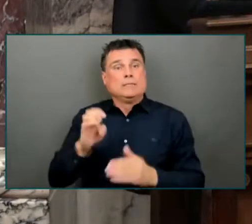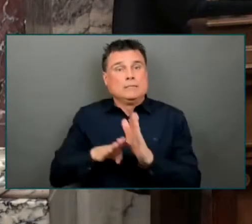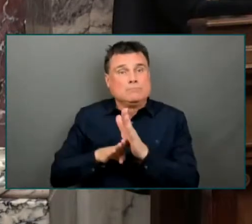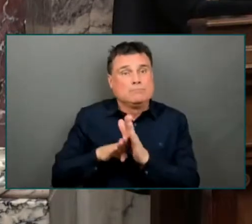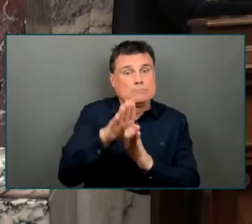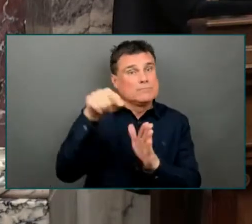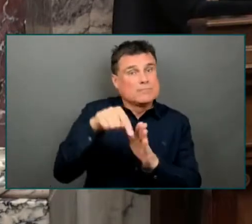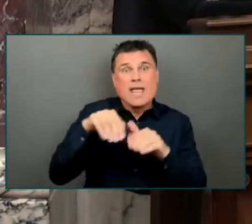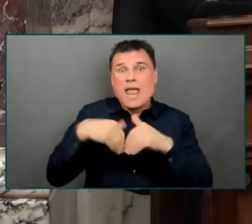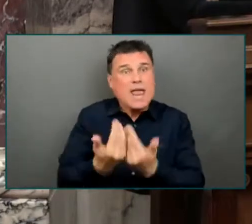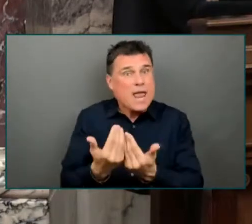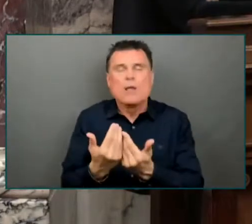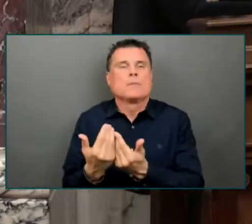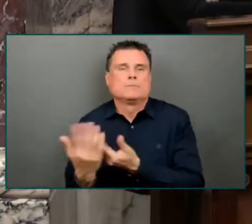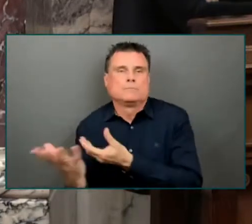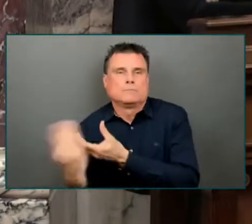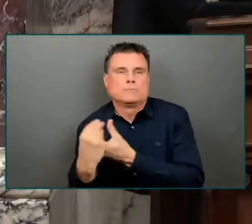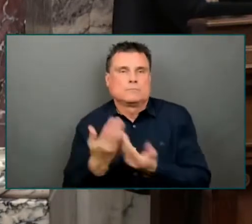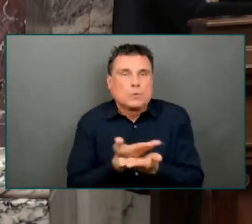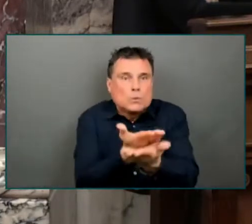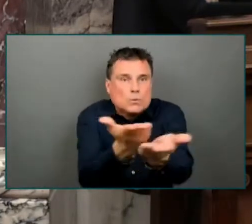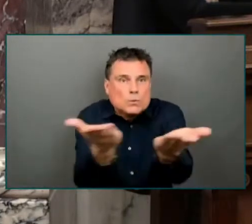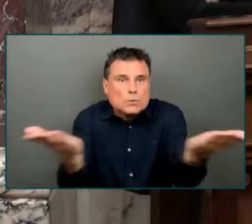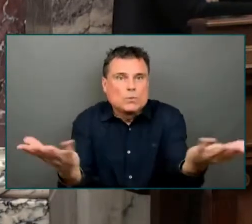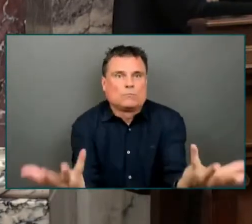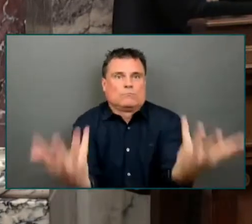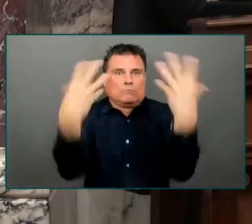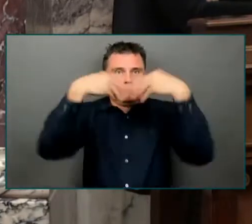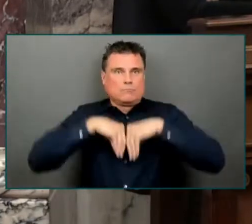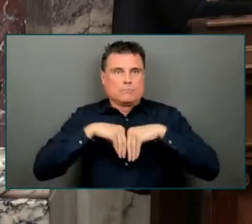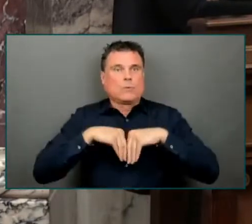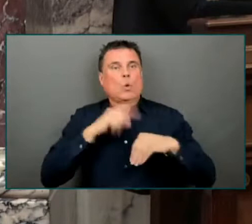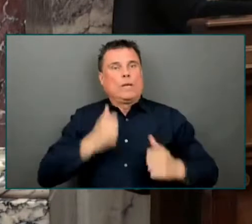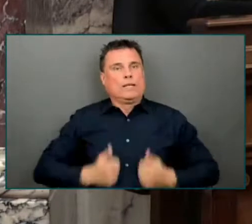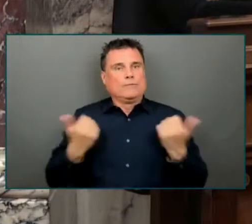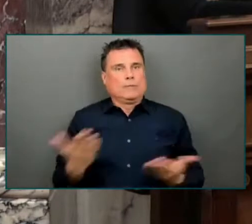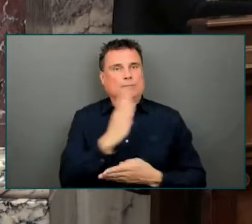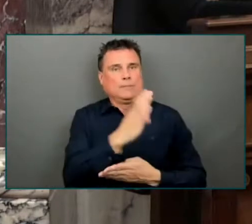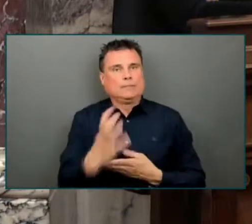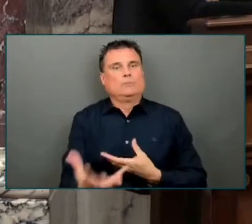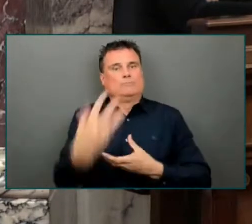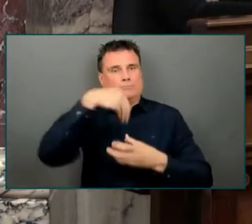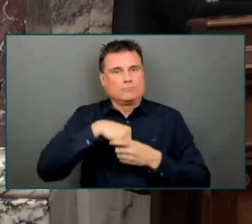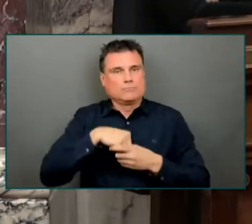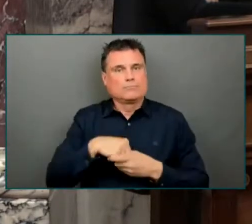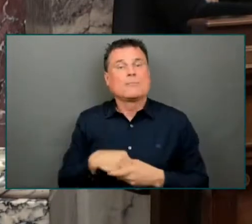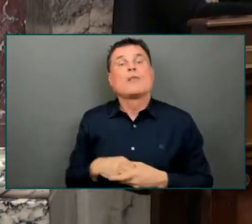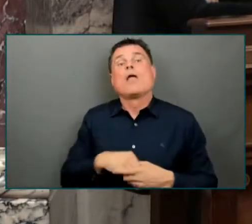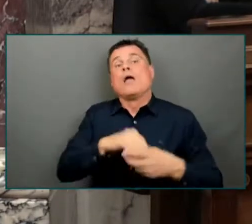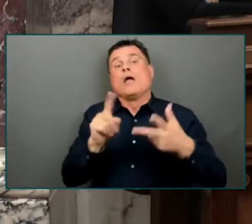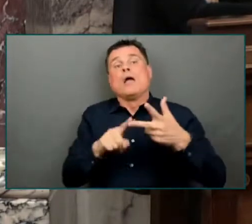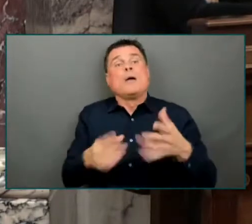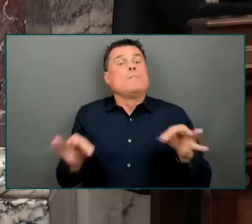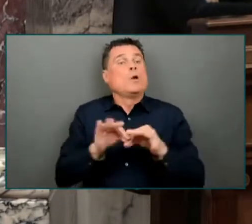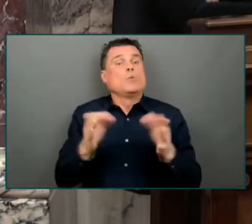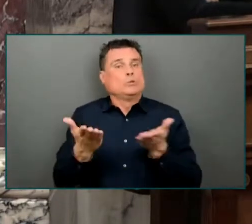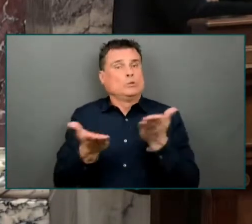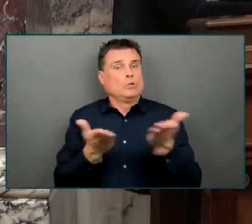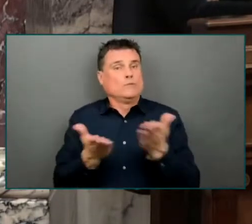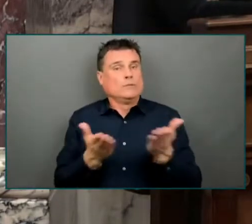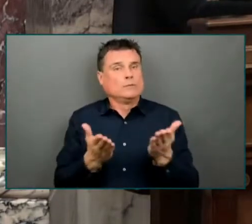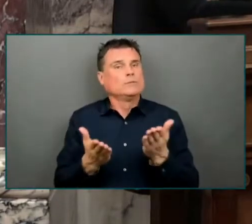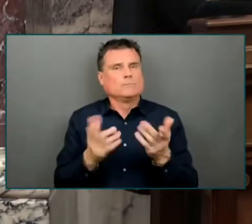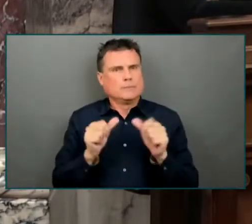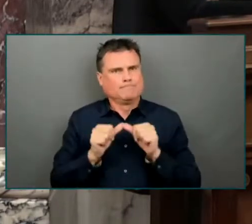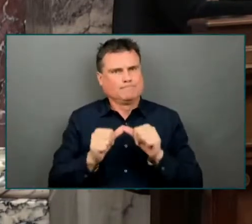before to maintain the services that people count on. As the last year has reminded us, there is nothing more important